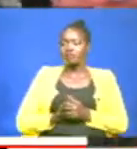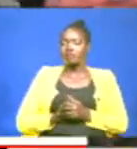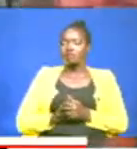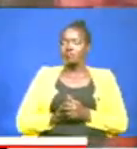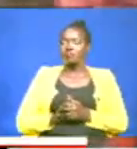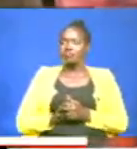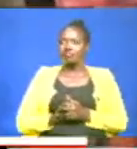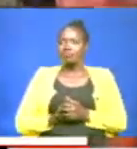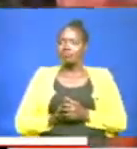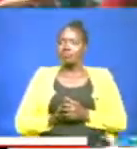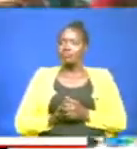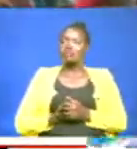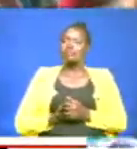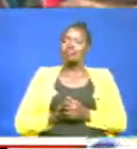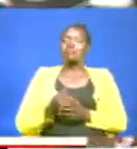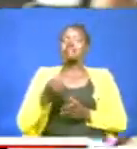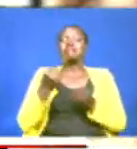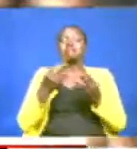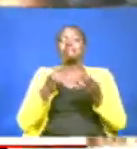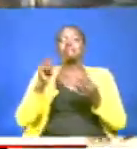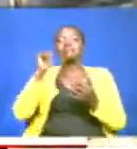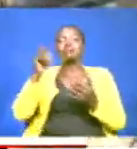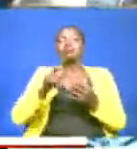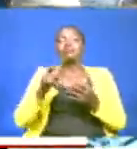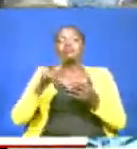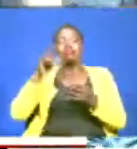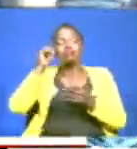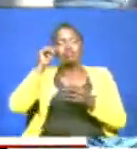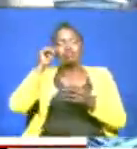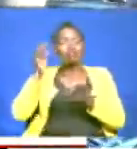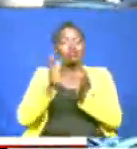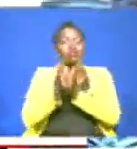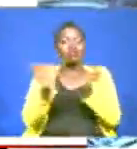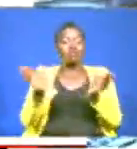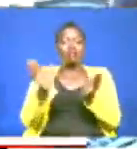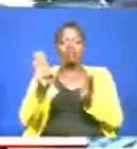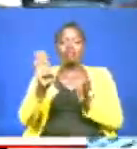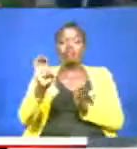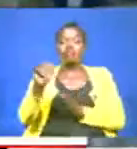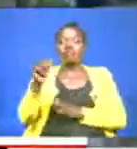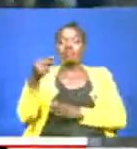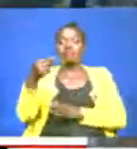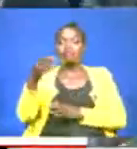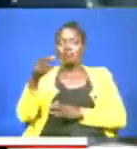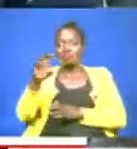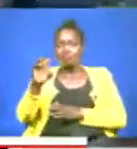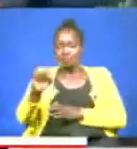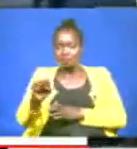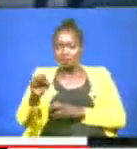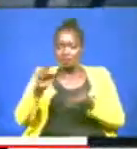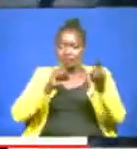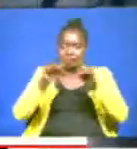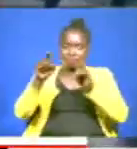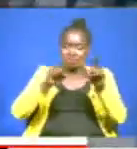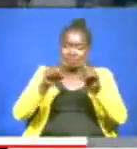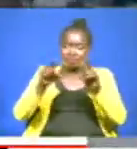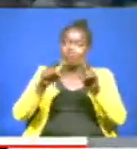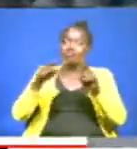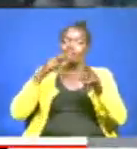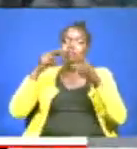Hundreds of Kenyans in Mombasa thronged public beaches and tourist resort hotels to celebrate the new year in